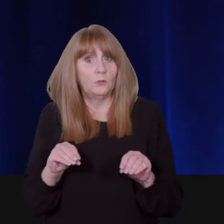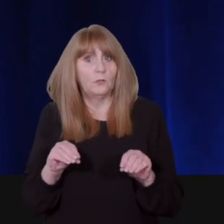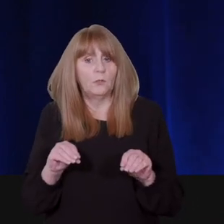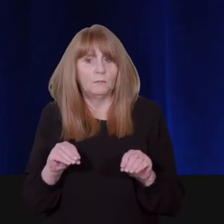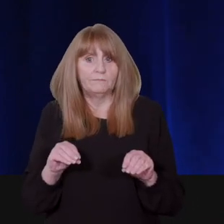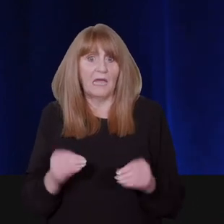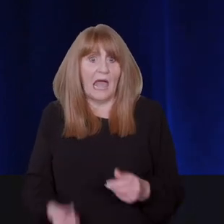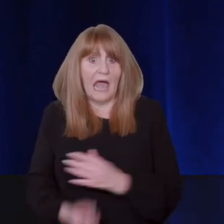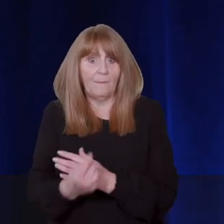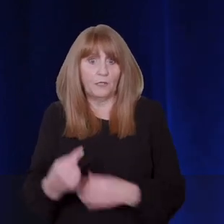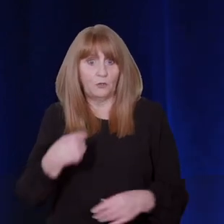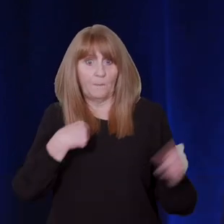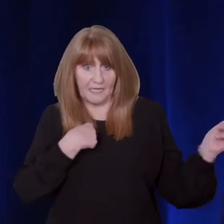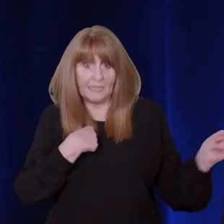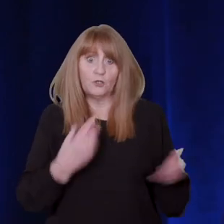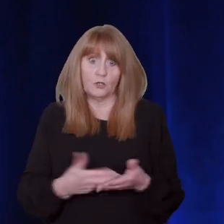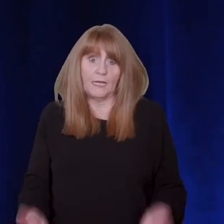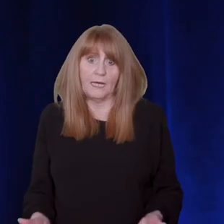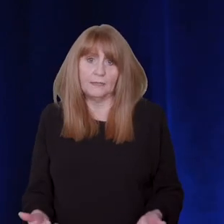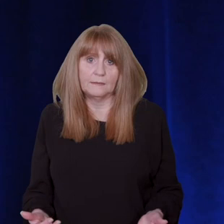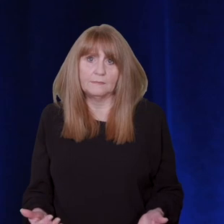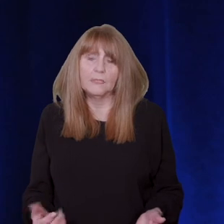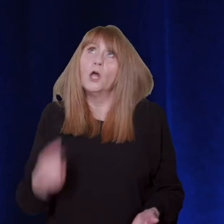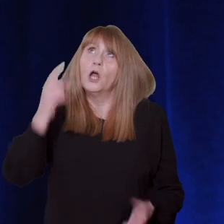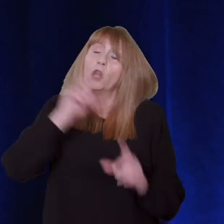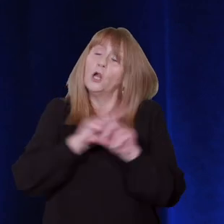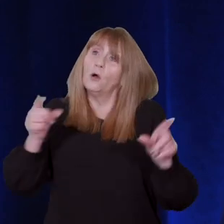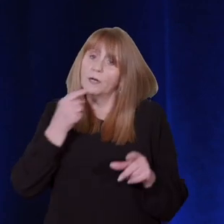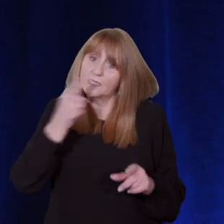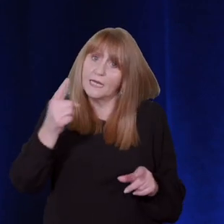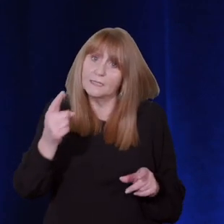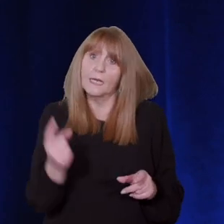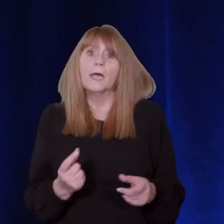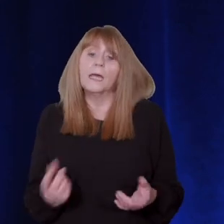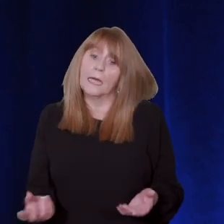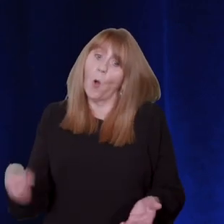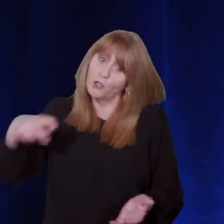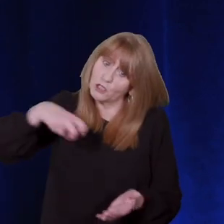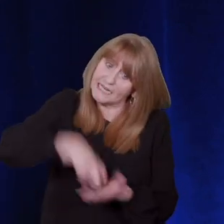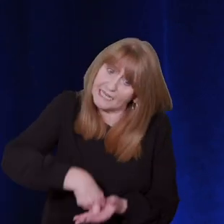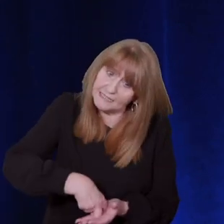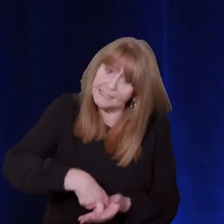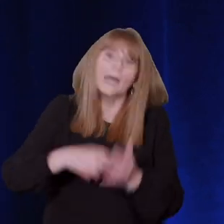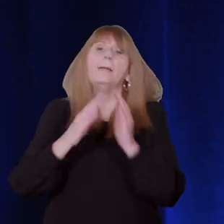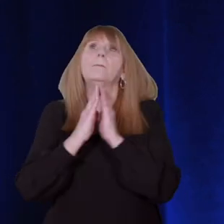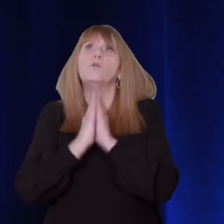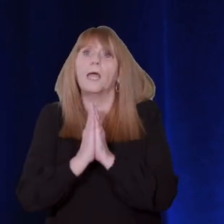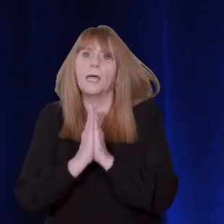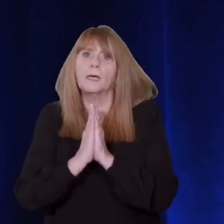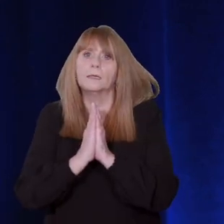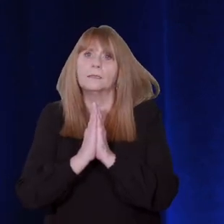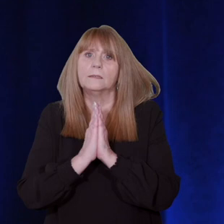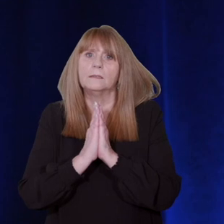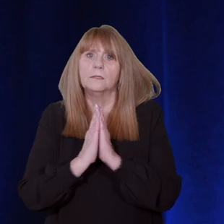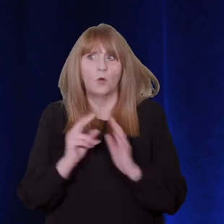take authority right now. So I went to a quiet place and I just knelt down and I gave the situation to him. And I know when